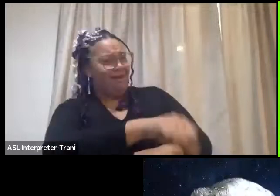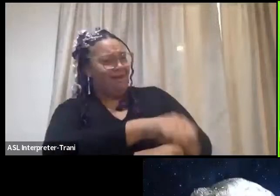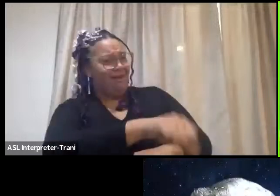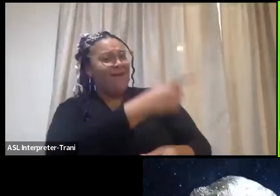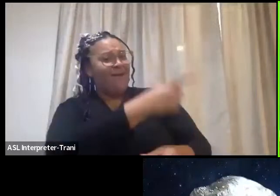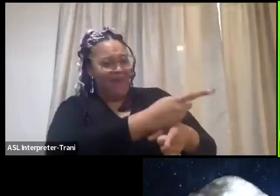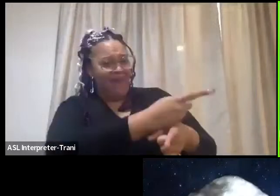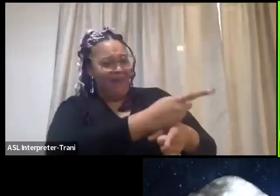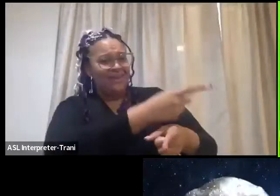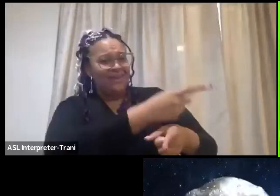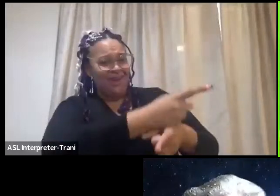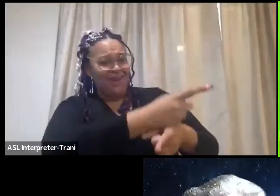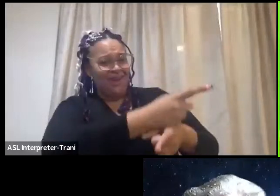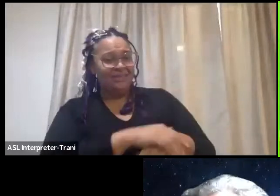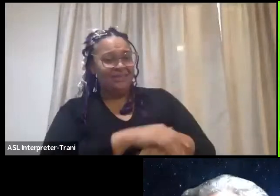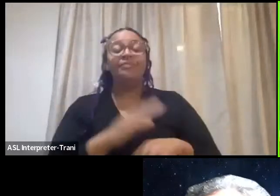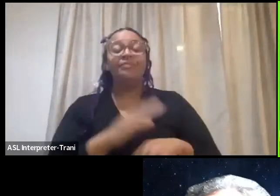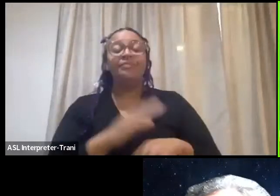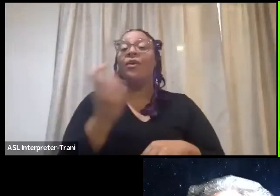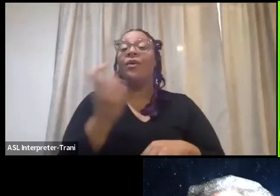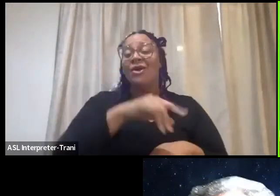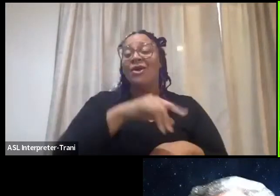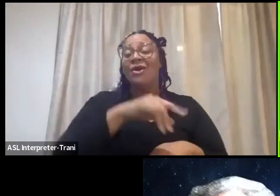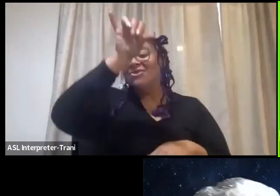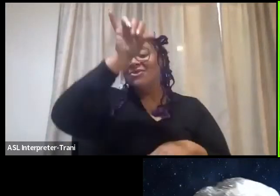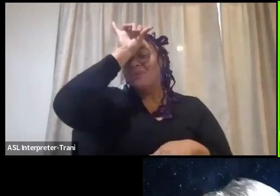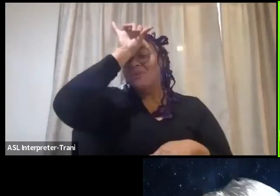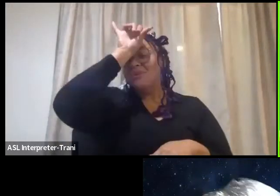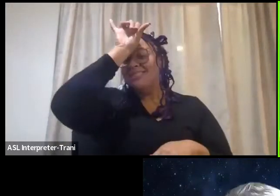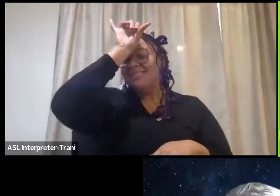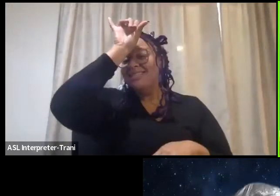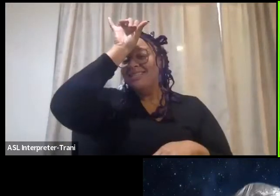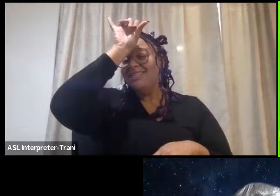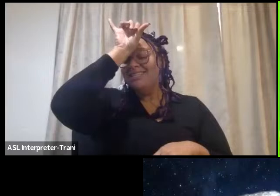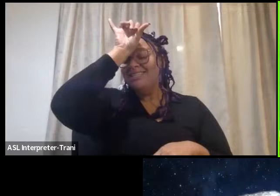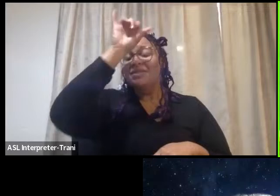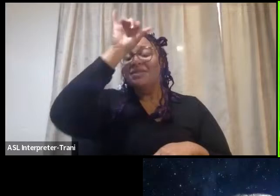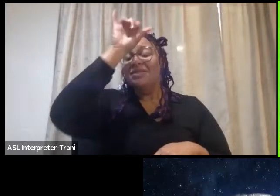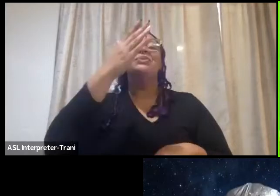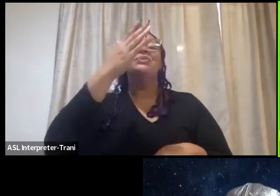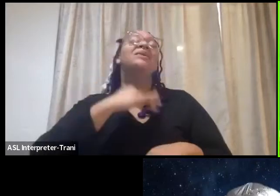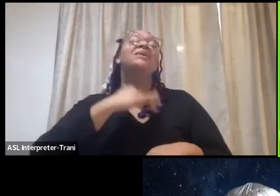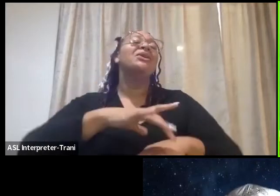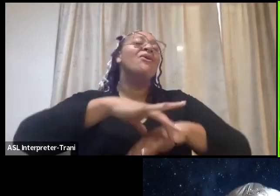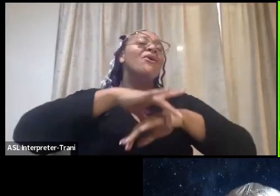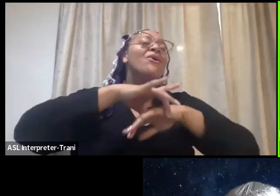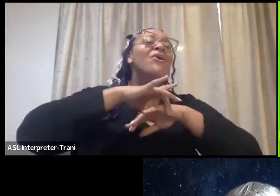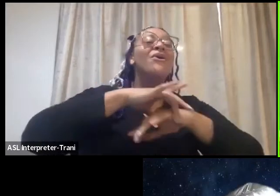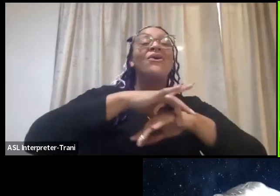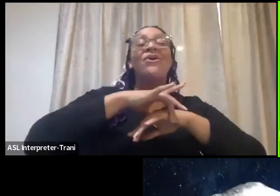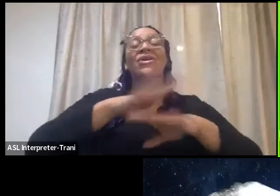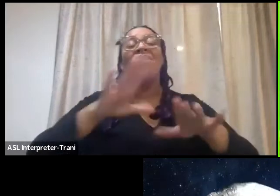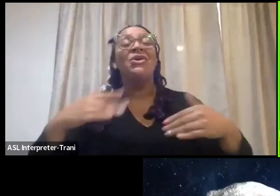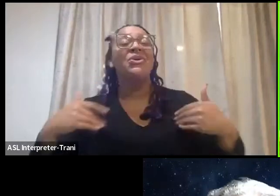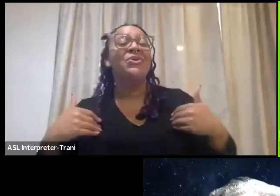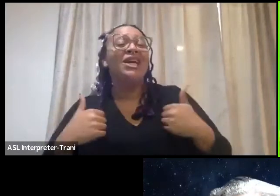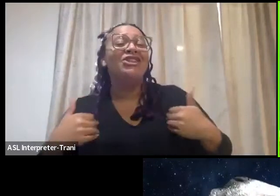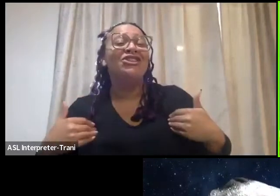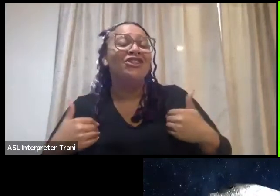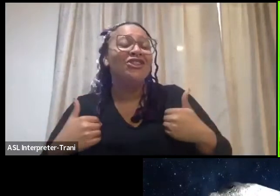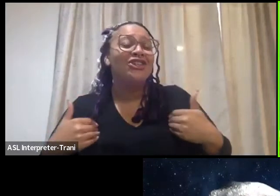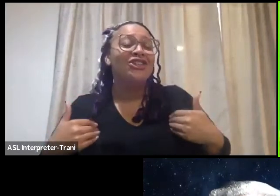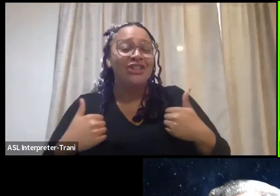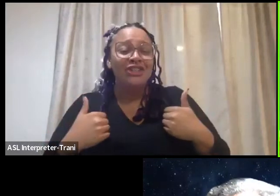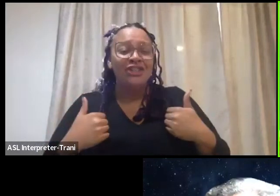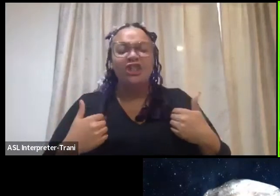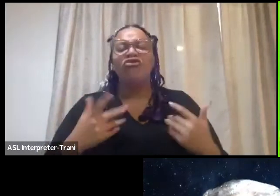All right, dear Tauruses, sweet earthy creatures. Let's see what we got